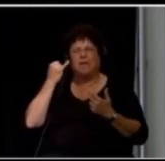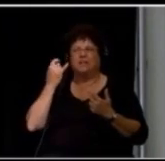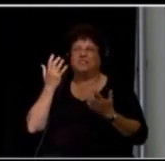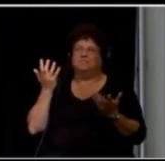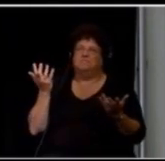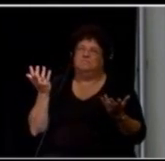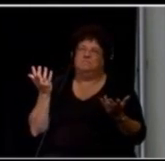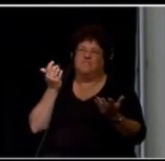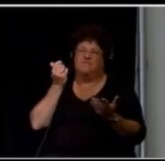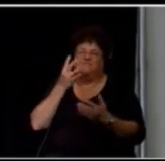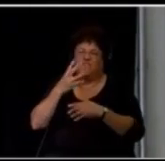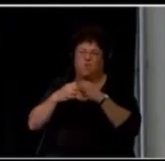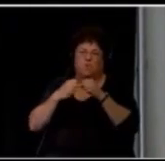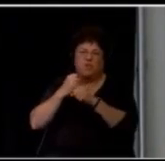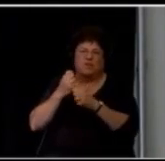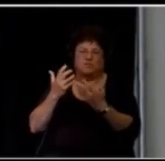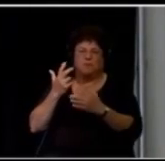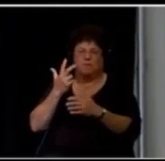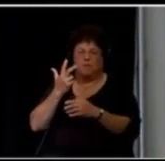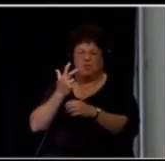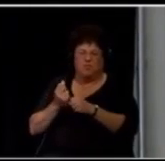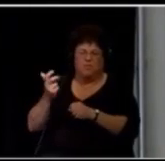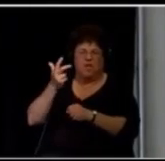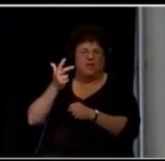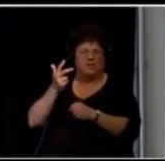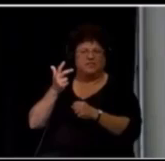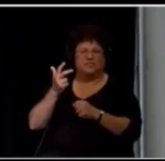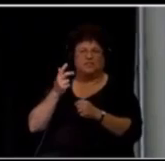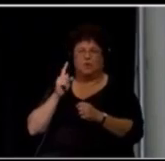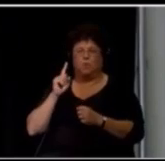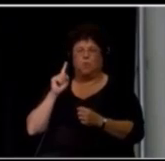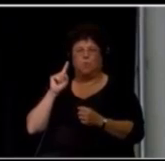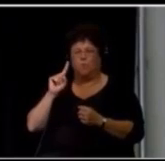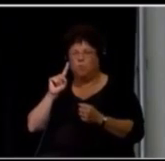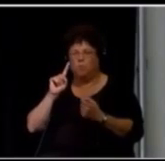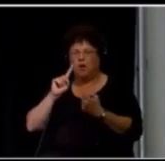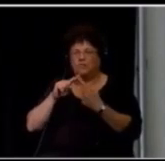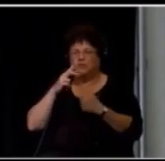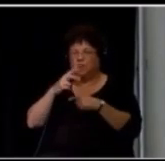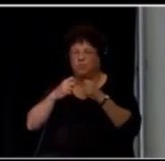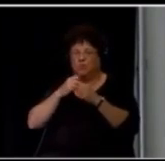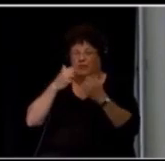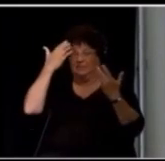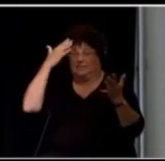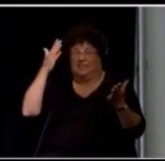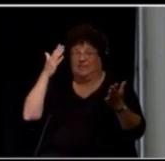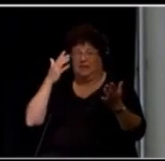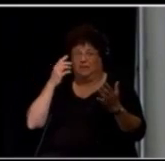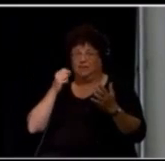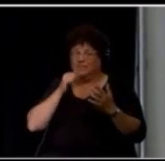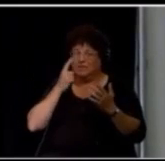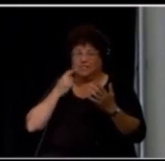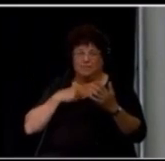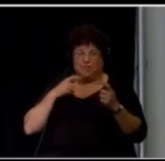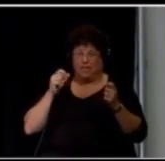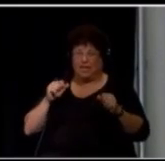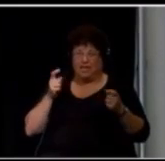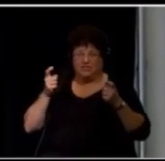like a couple of years, maybe 3 years, anywhere from 1 to 3 years. I don't really know because it's not really something that I